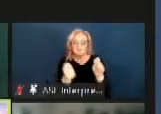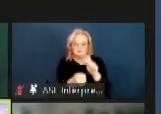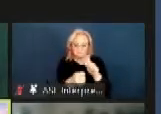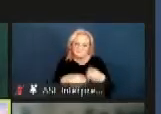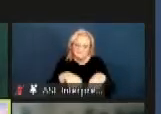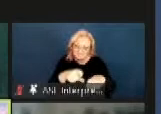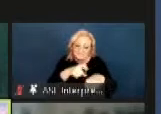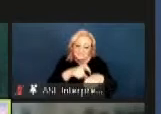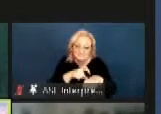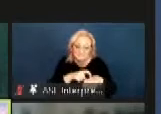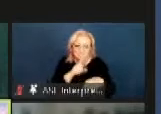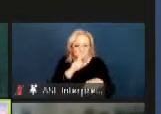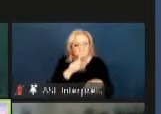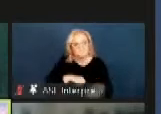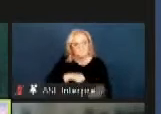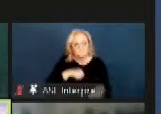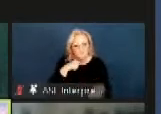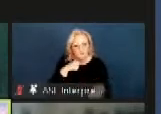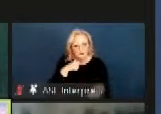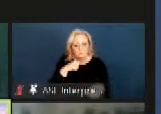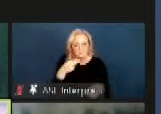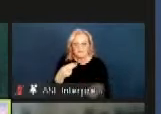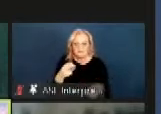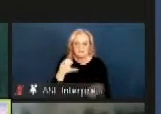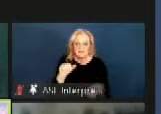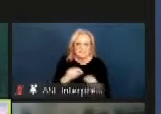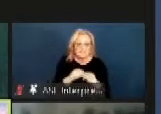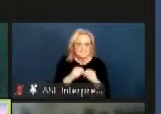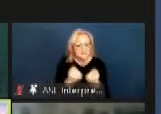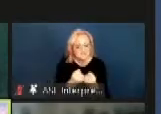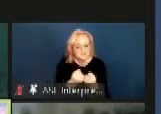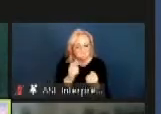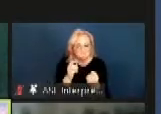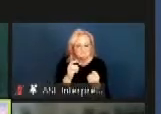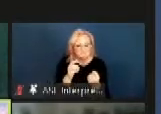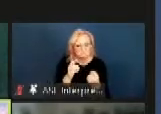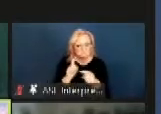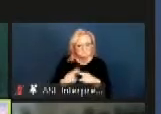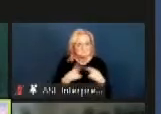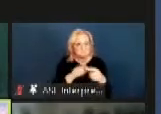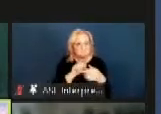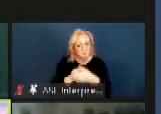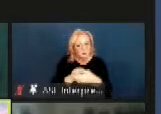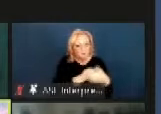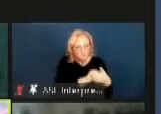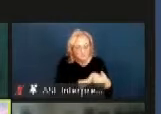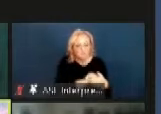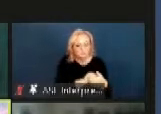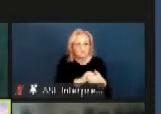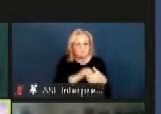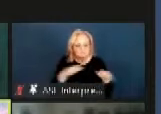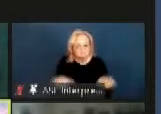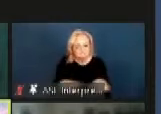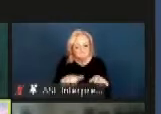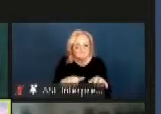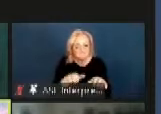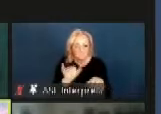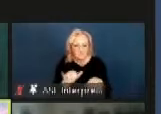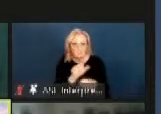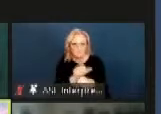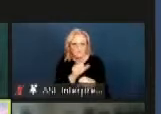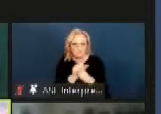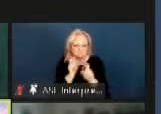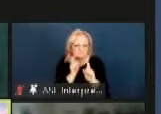I'm really proud of the HCA team and all the partnerships that we have leading in and doing this work.